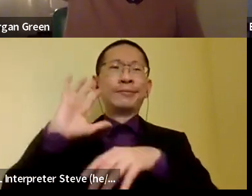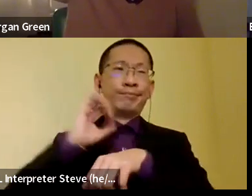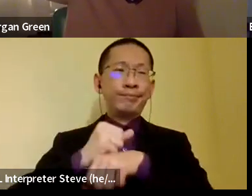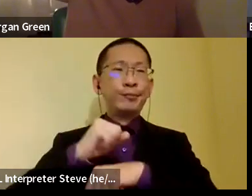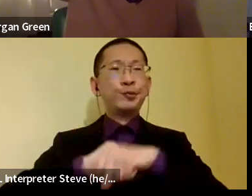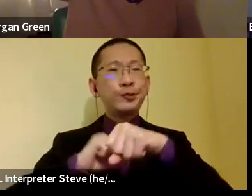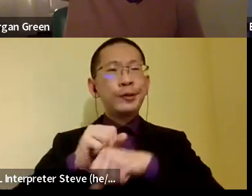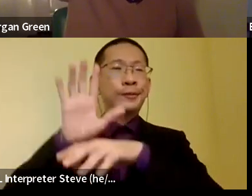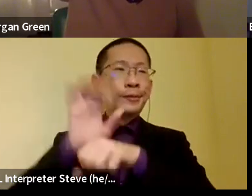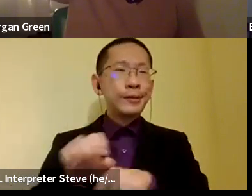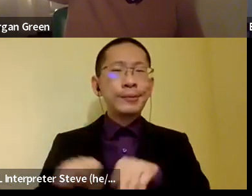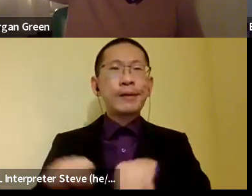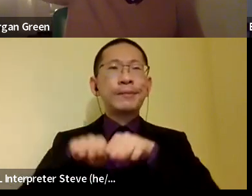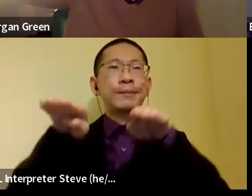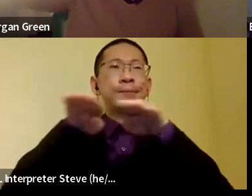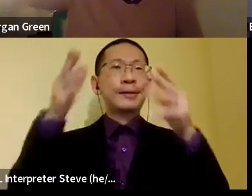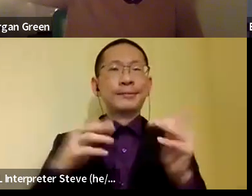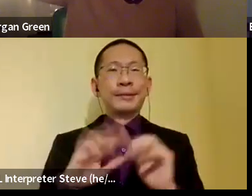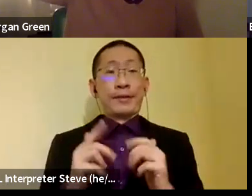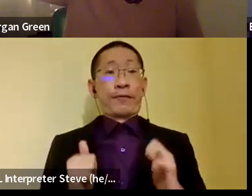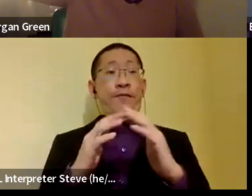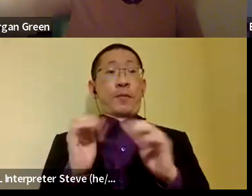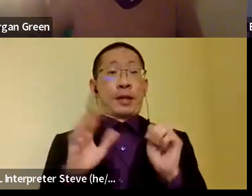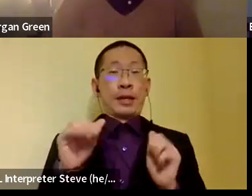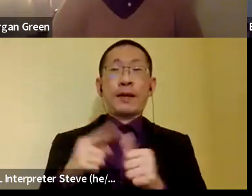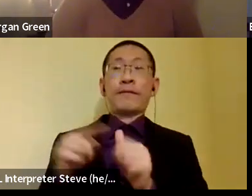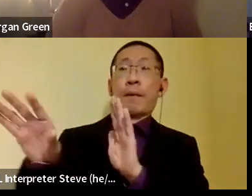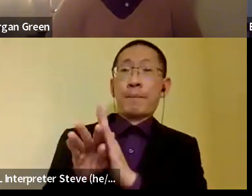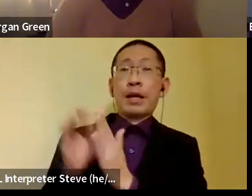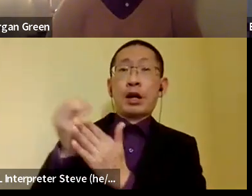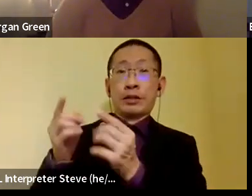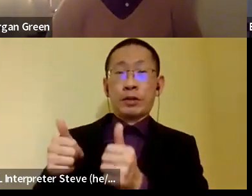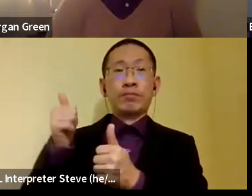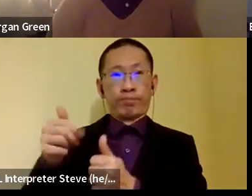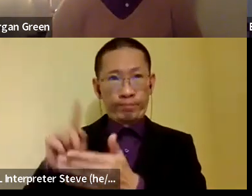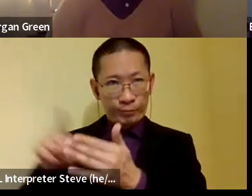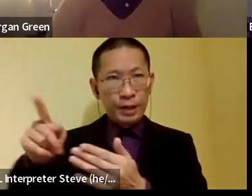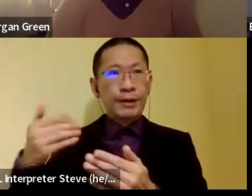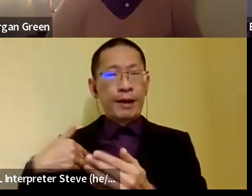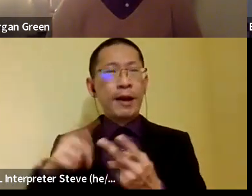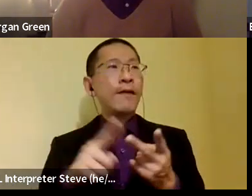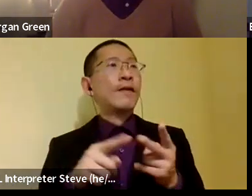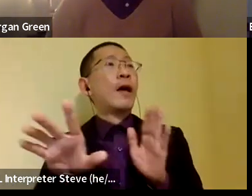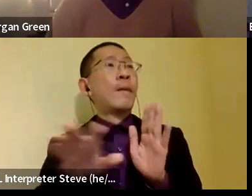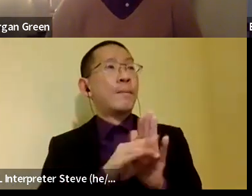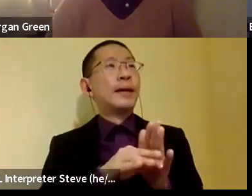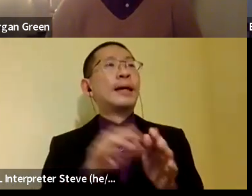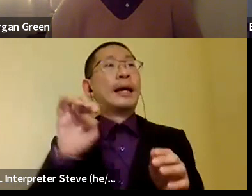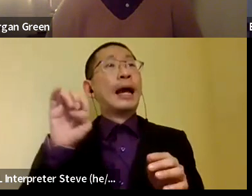of like a, how do you form a theater company? Great. Pick artistic director, check. Pick executive director, check, you know? And